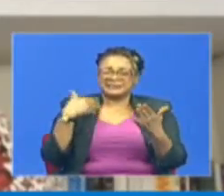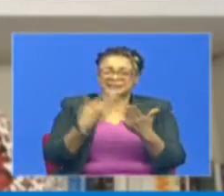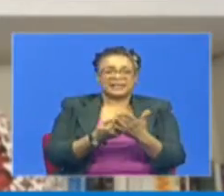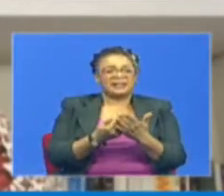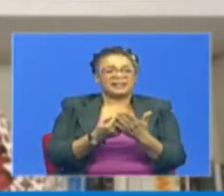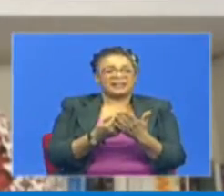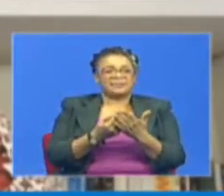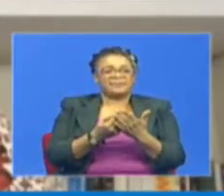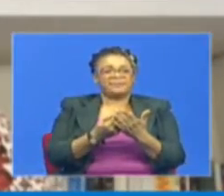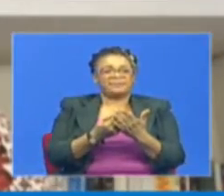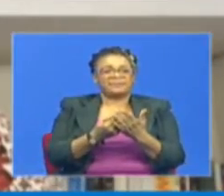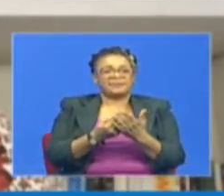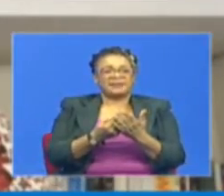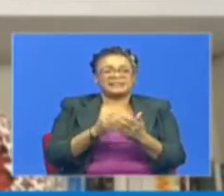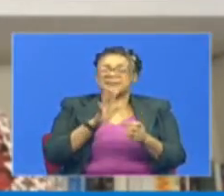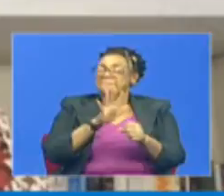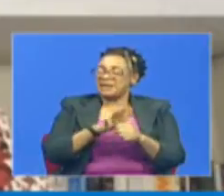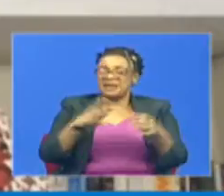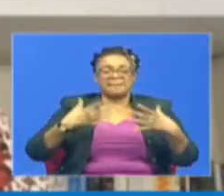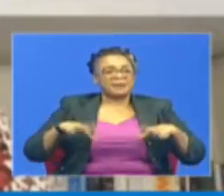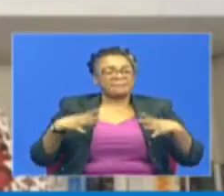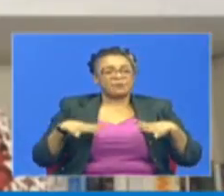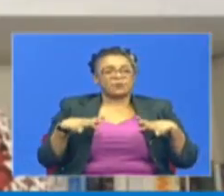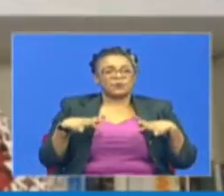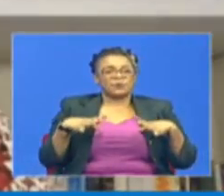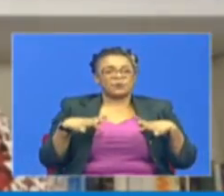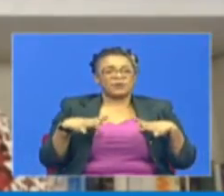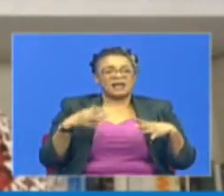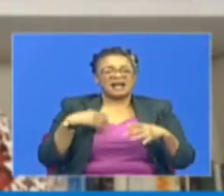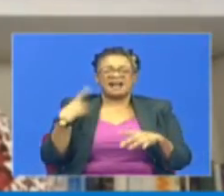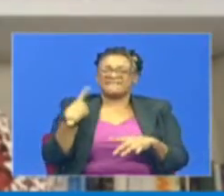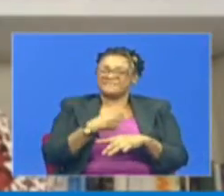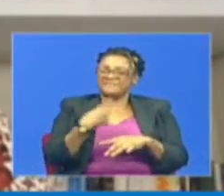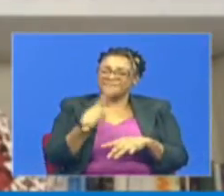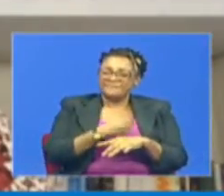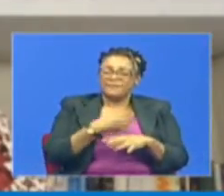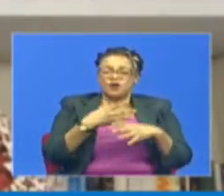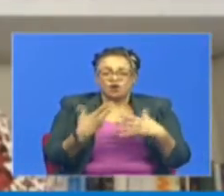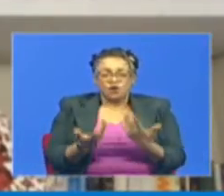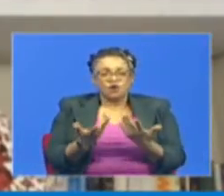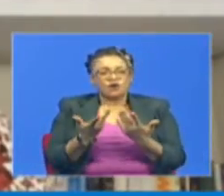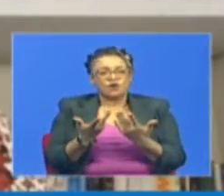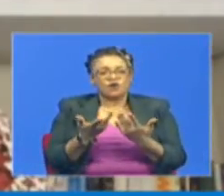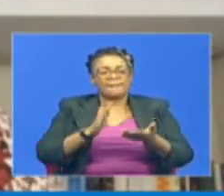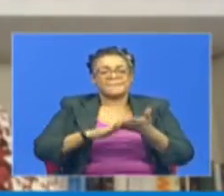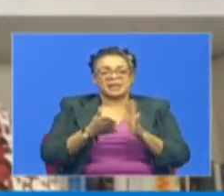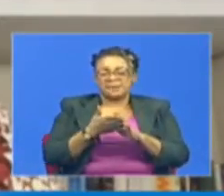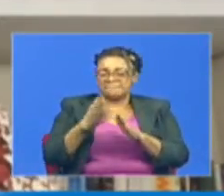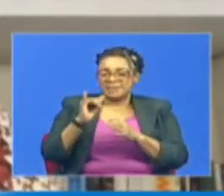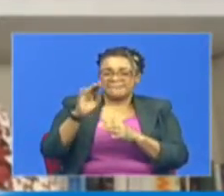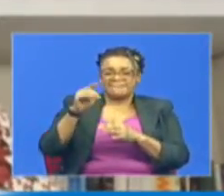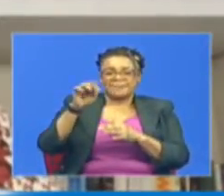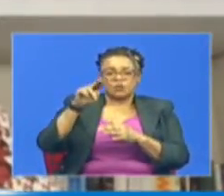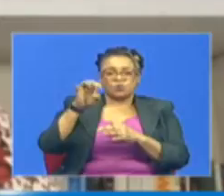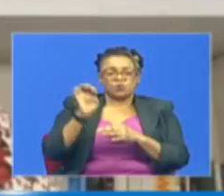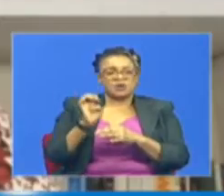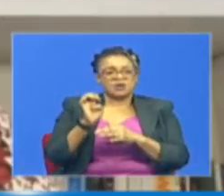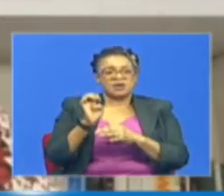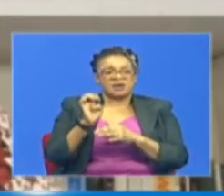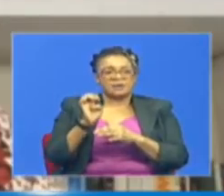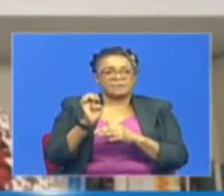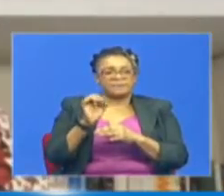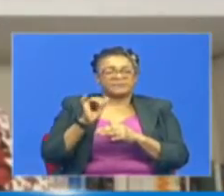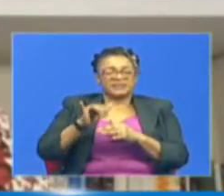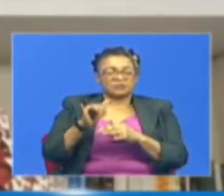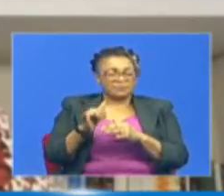as many people as need to be vaccinated or become immune. It's been a great